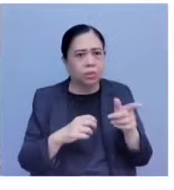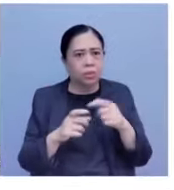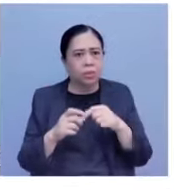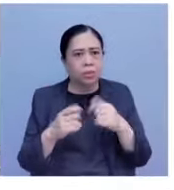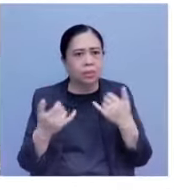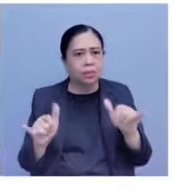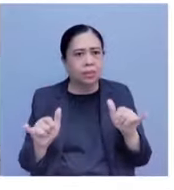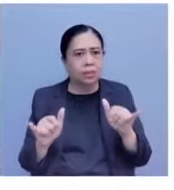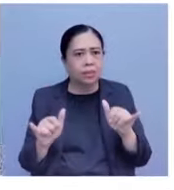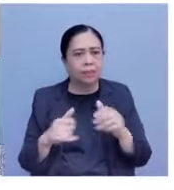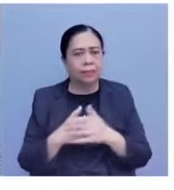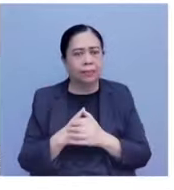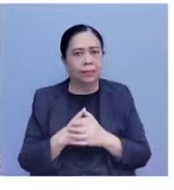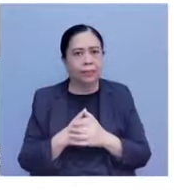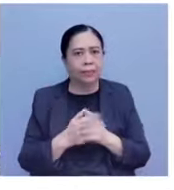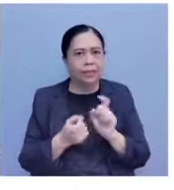still